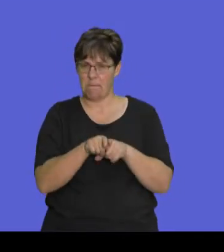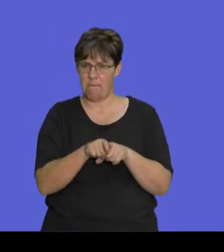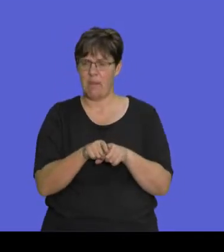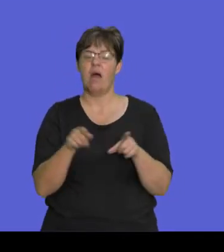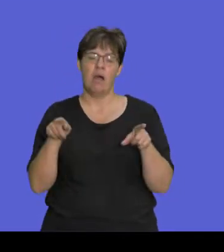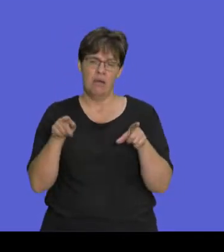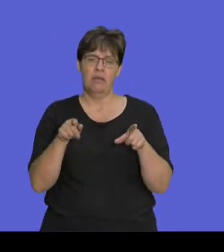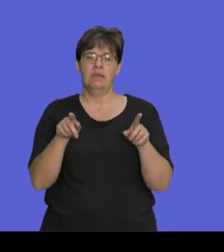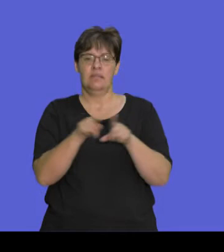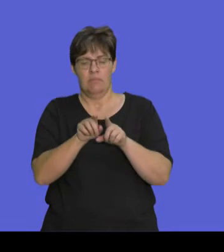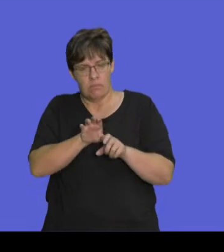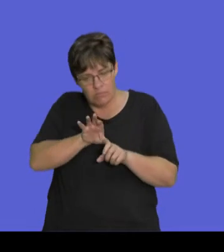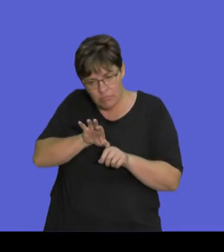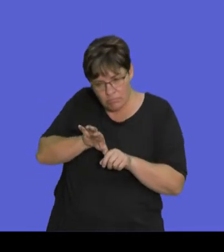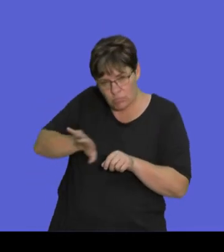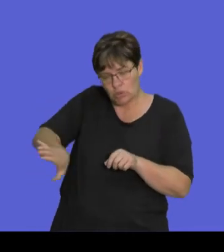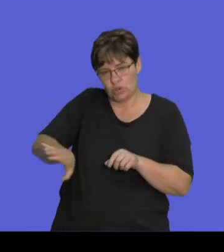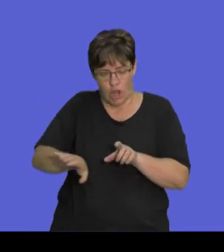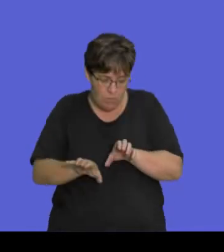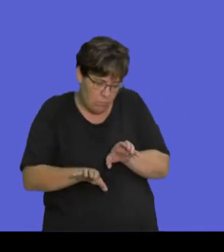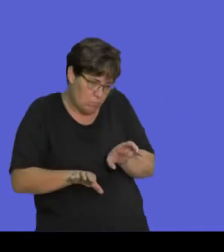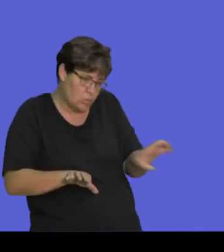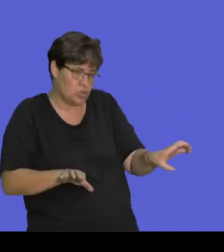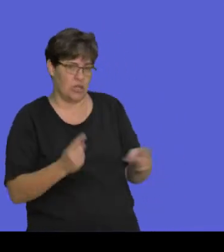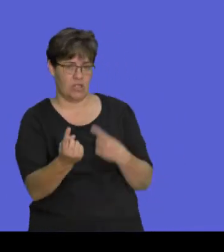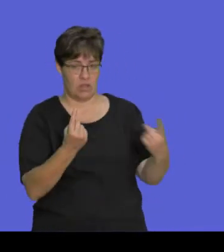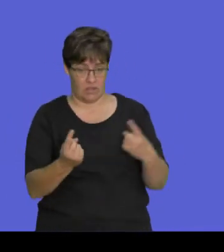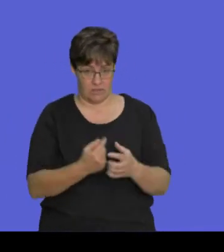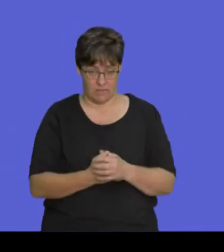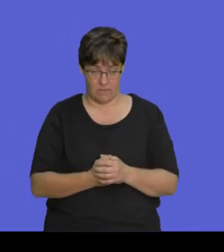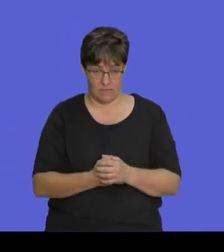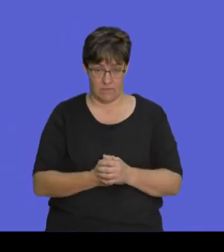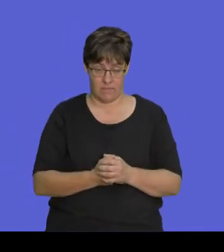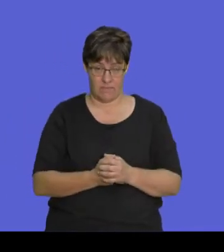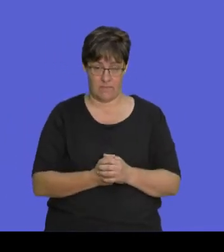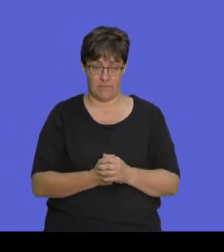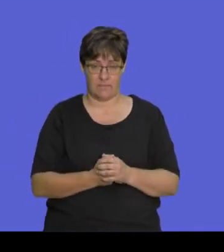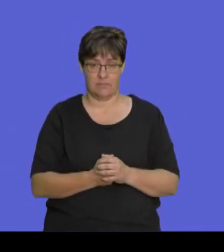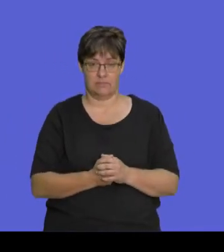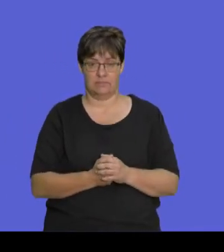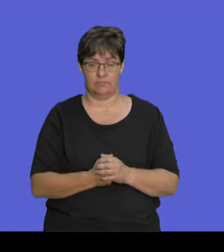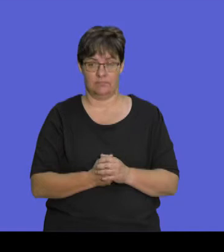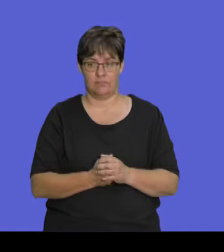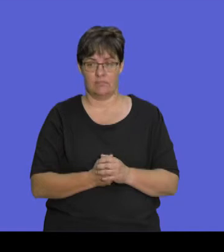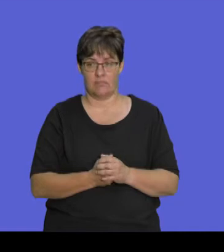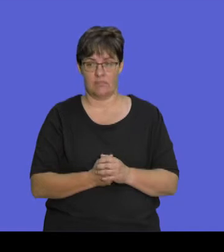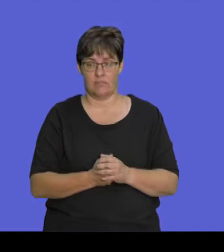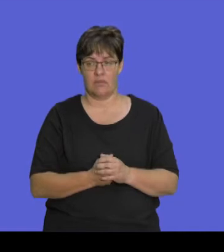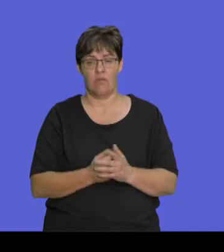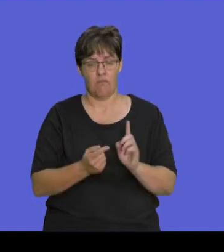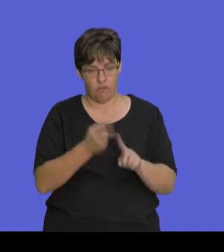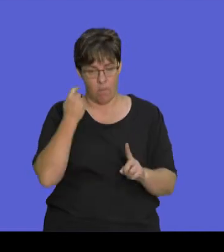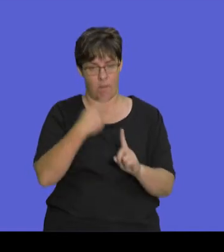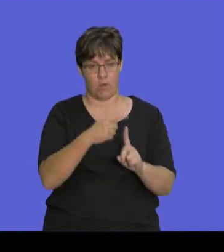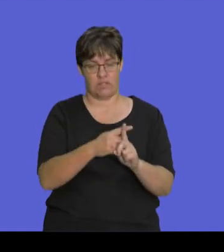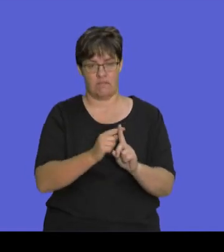from each other, okay? Right? So that's the force, is from the positive away. So that's the